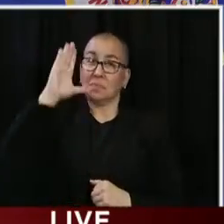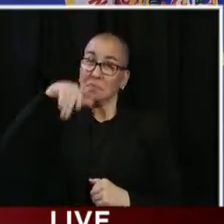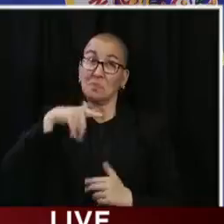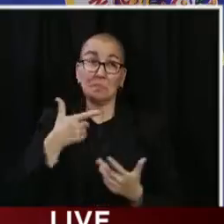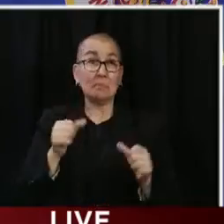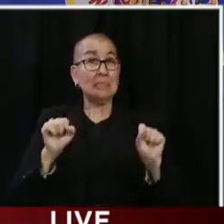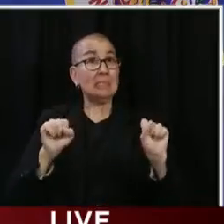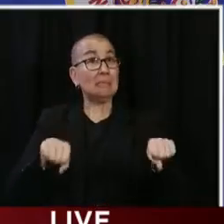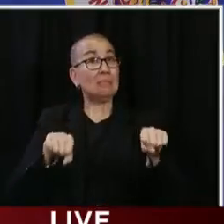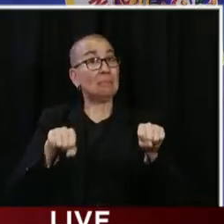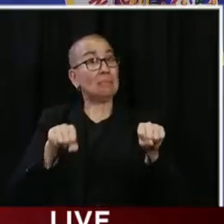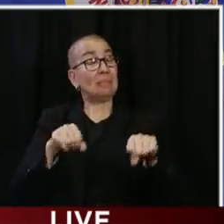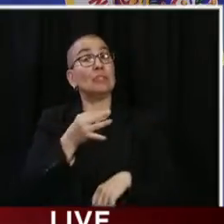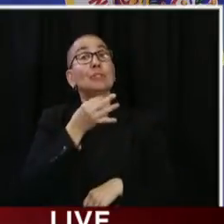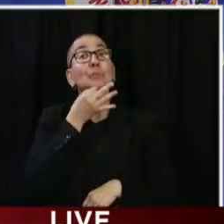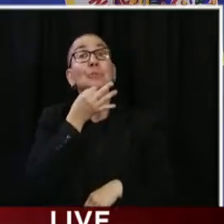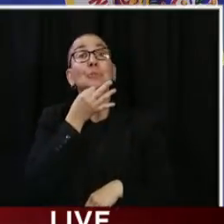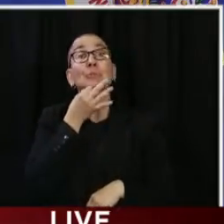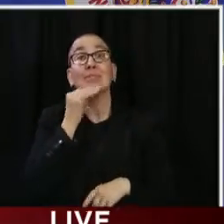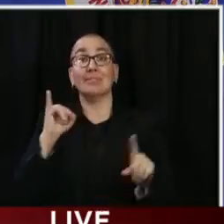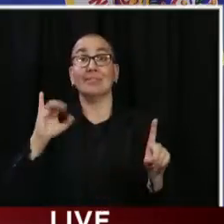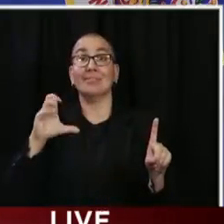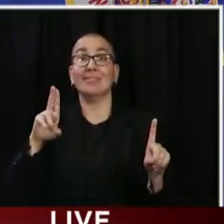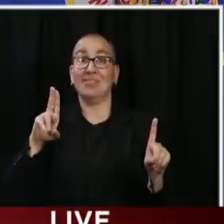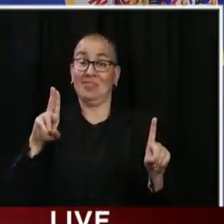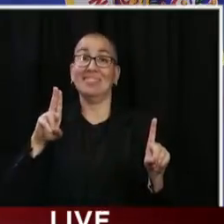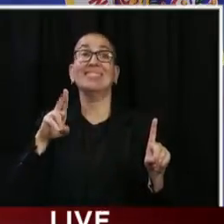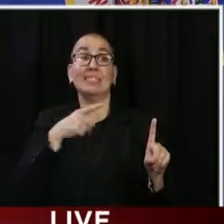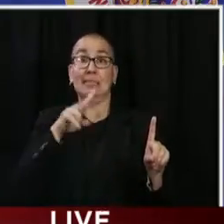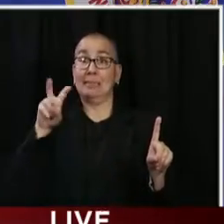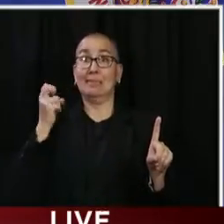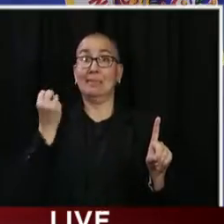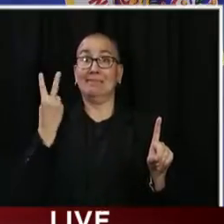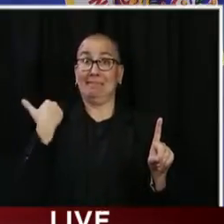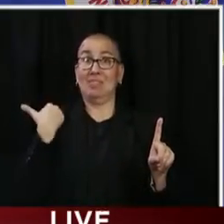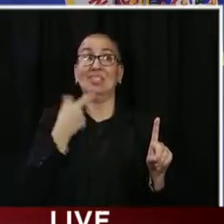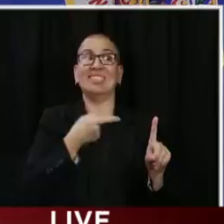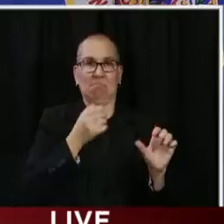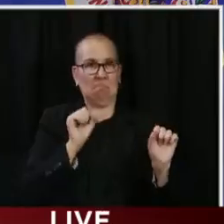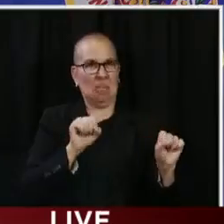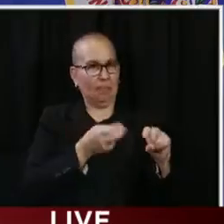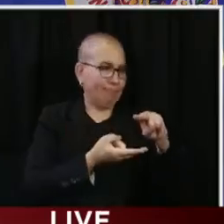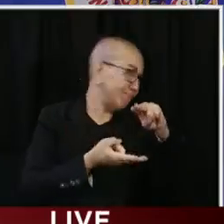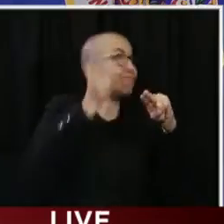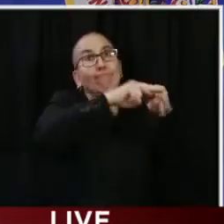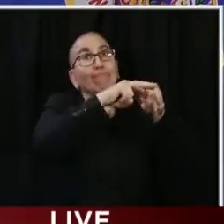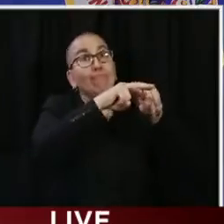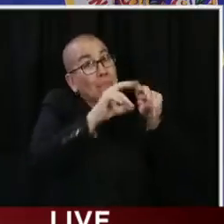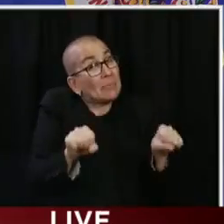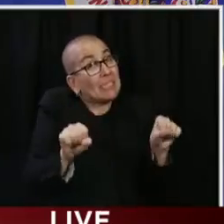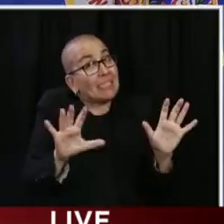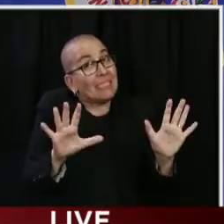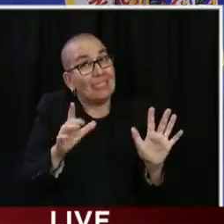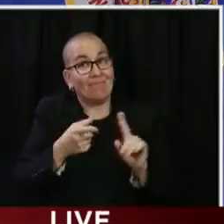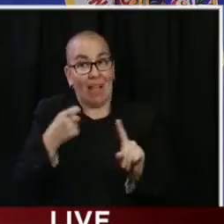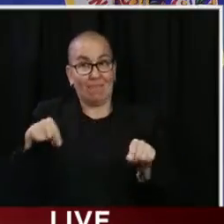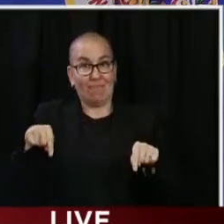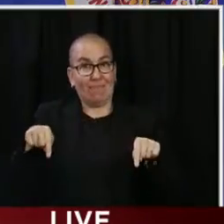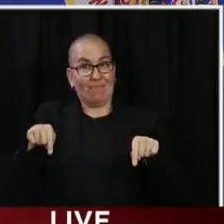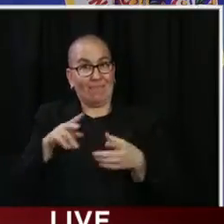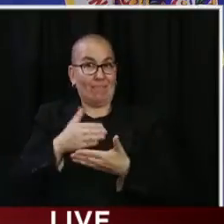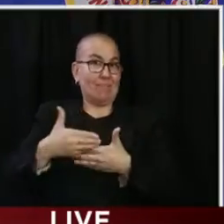that remains so very important to frontline workers and to healthcare workers and to others in close